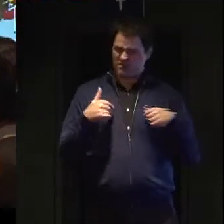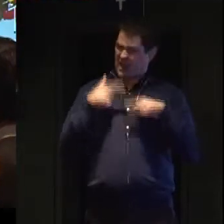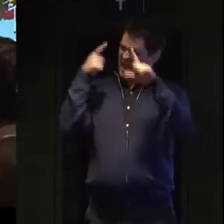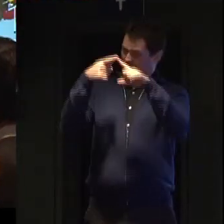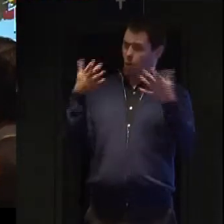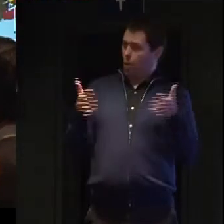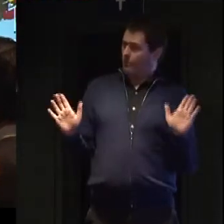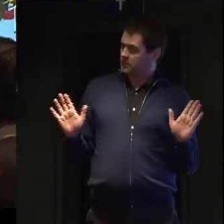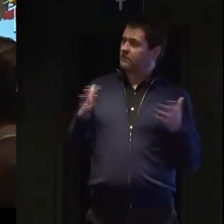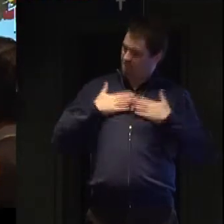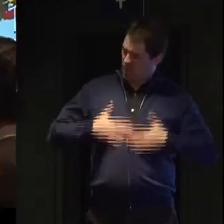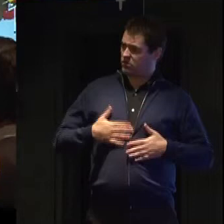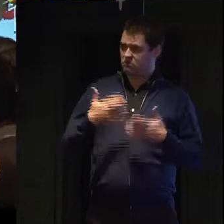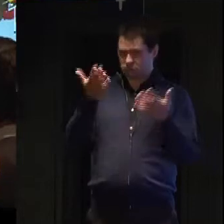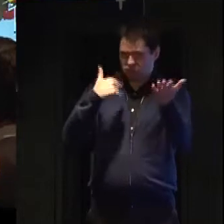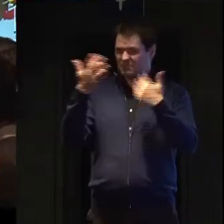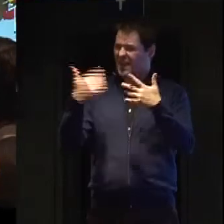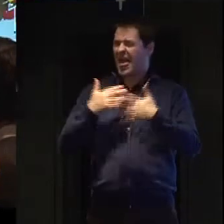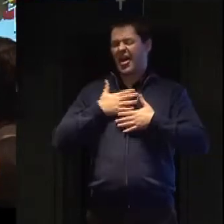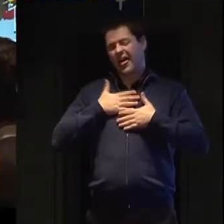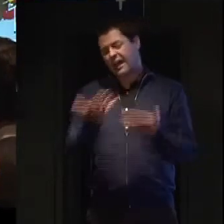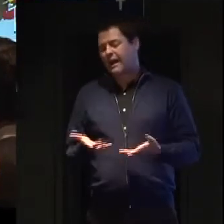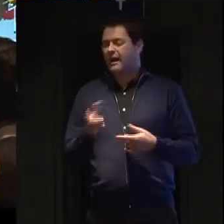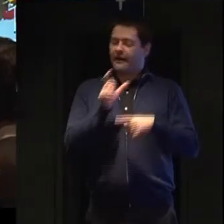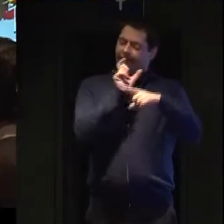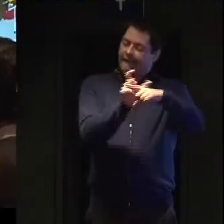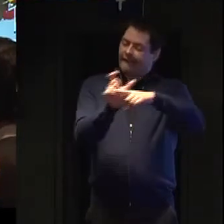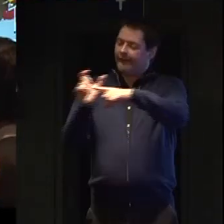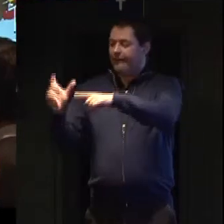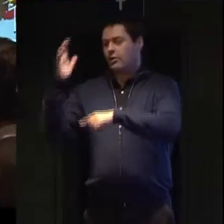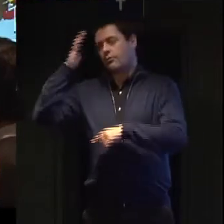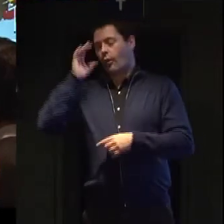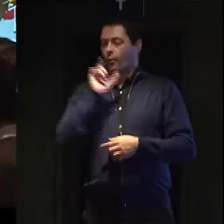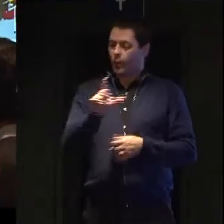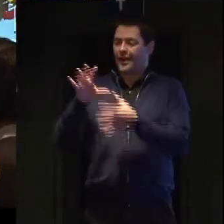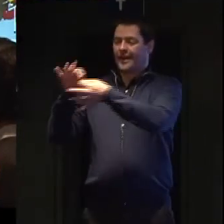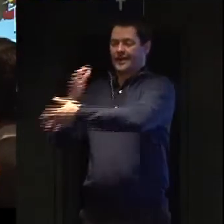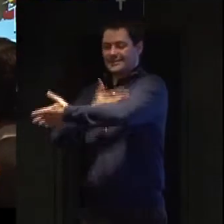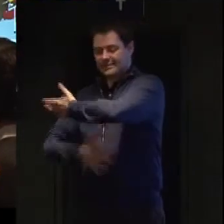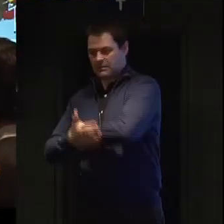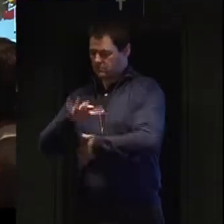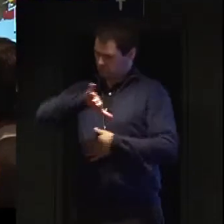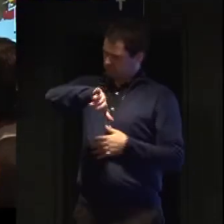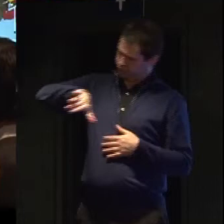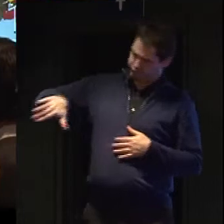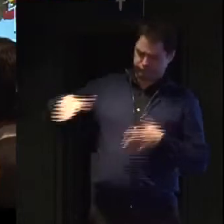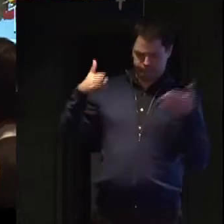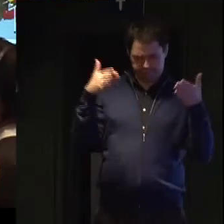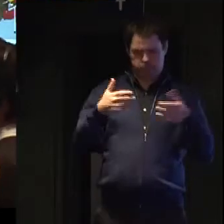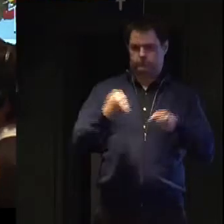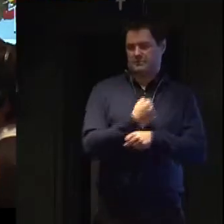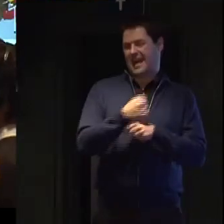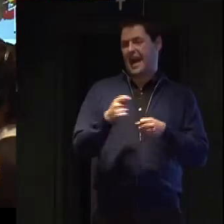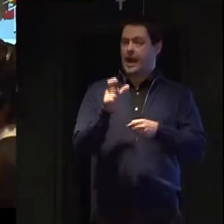open for business. And we wanted to avoid using all the usual terms, I suppose, and avoid using words